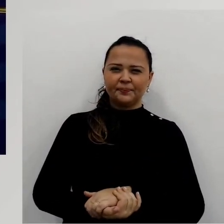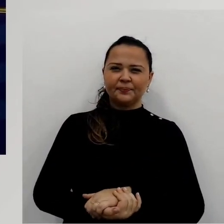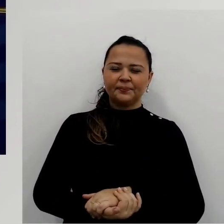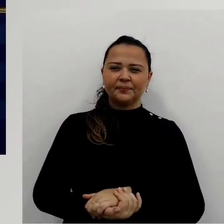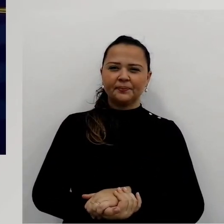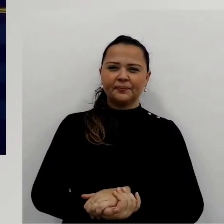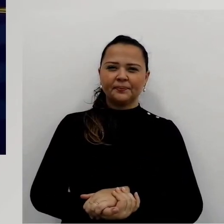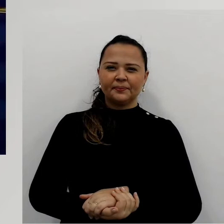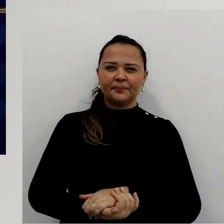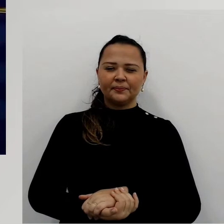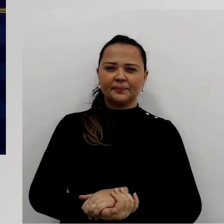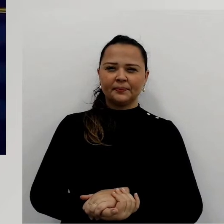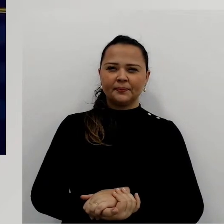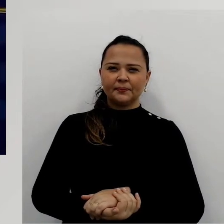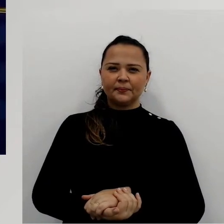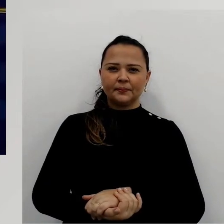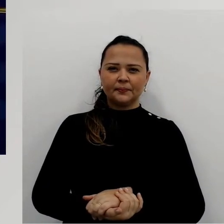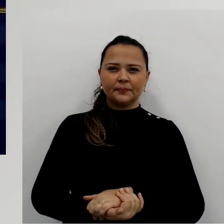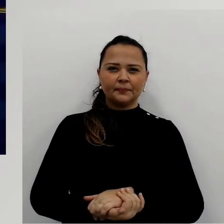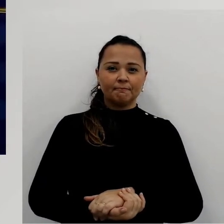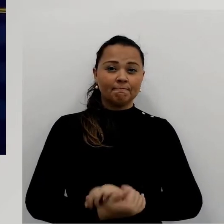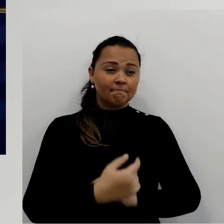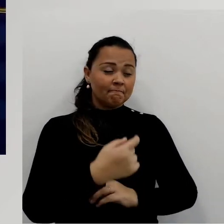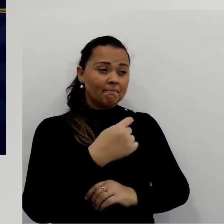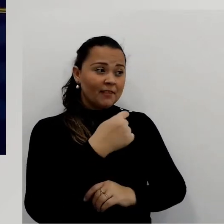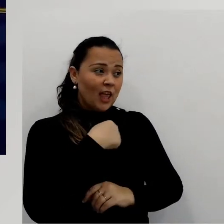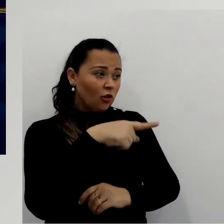Eu não tenho tradução. here, English.